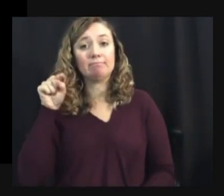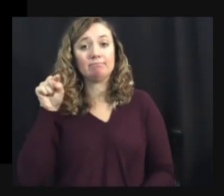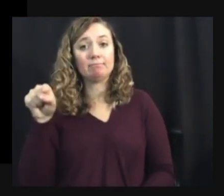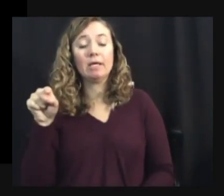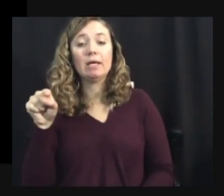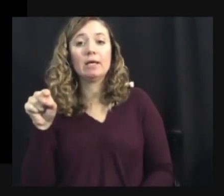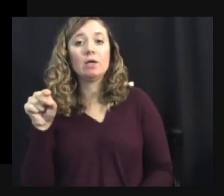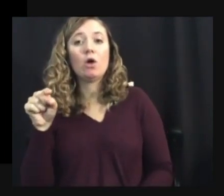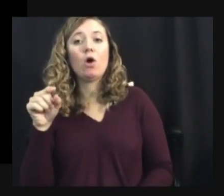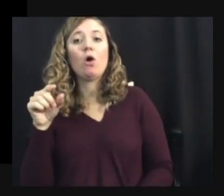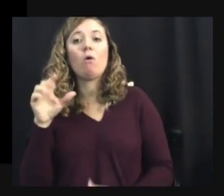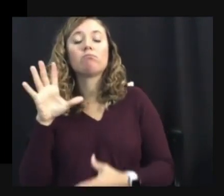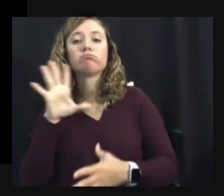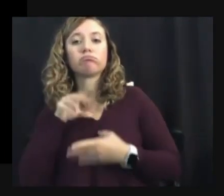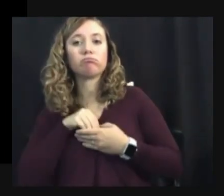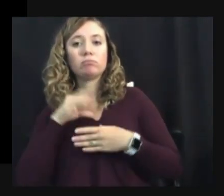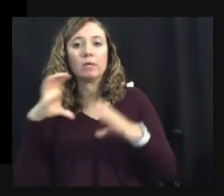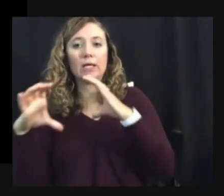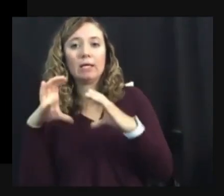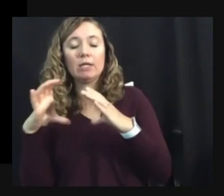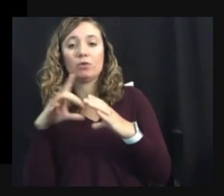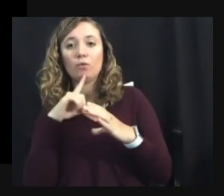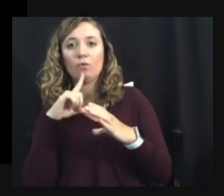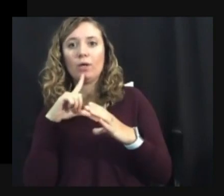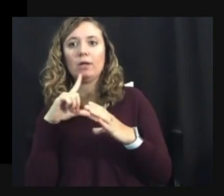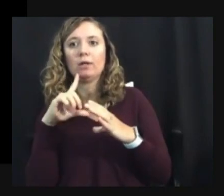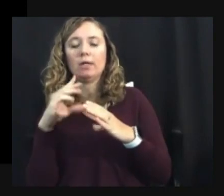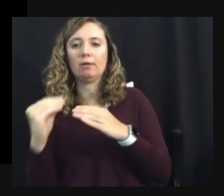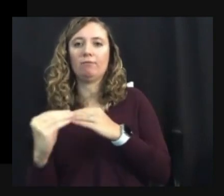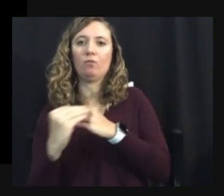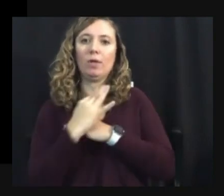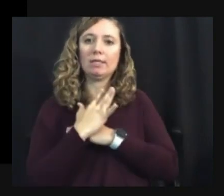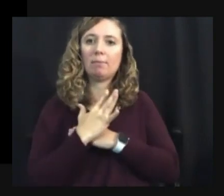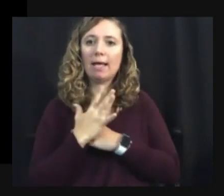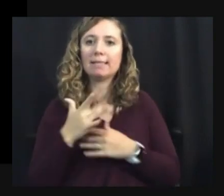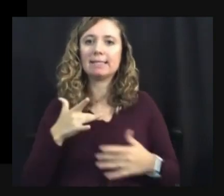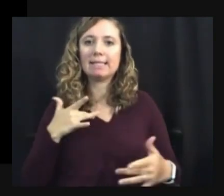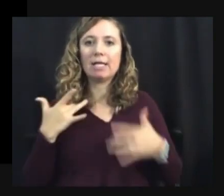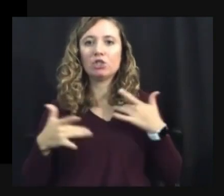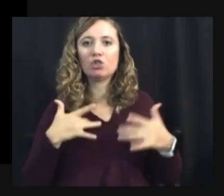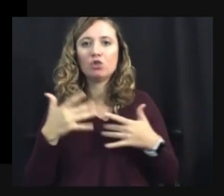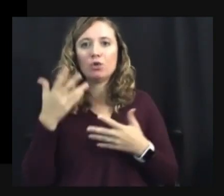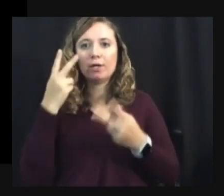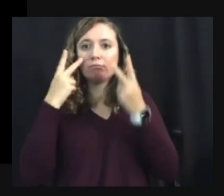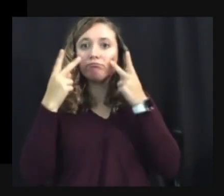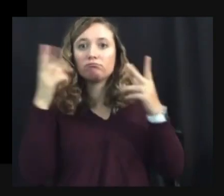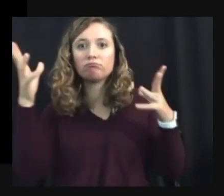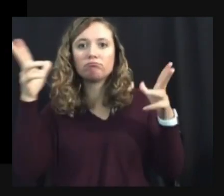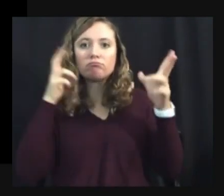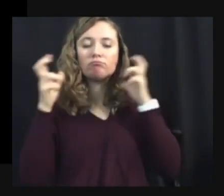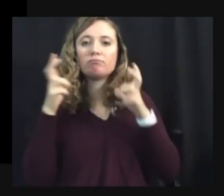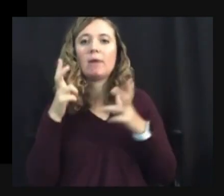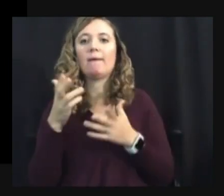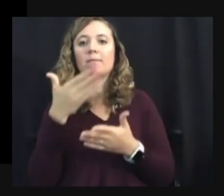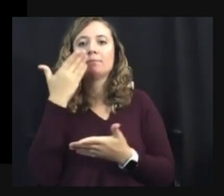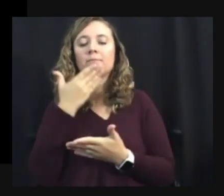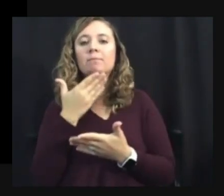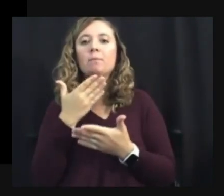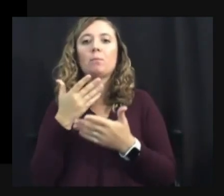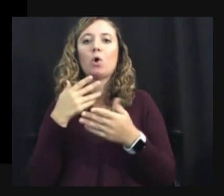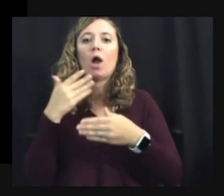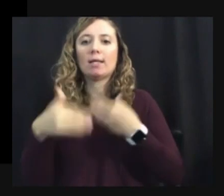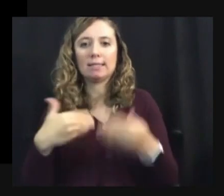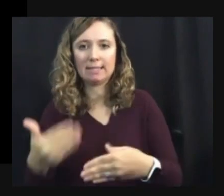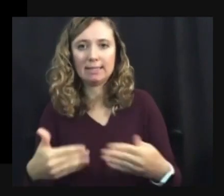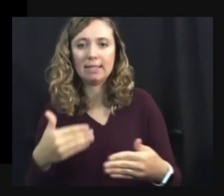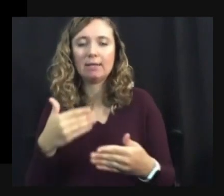communication is very much influenced by sensory processing and information processing capacity in the moment.